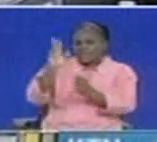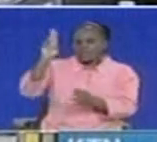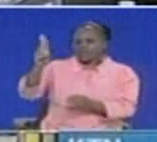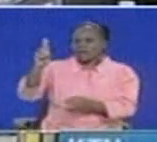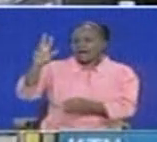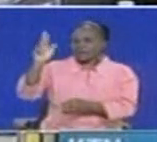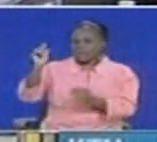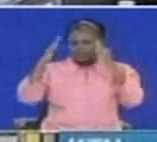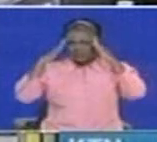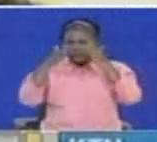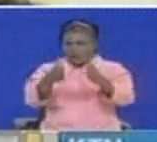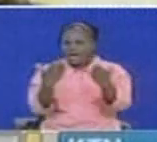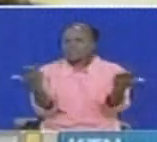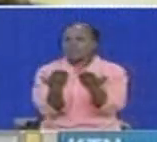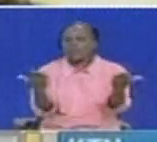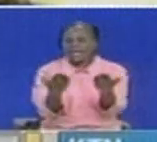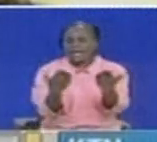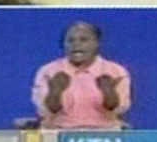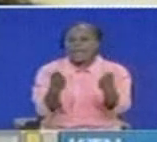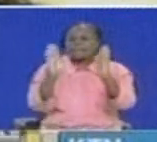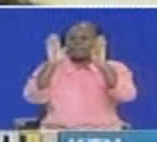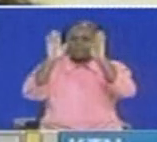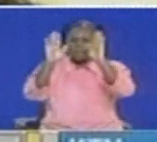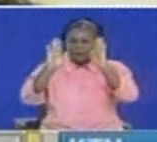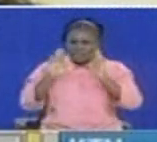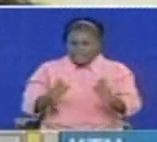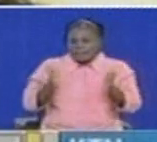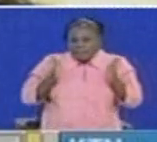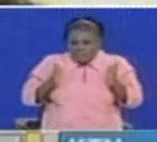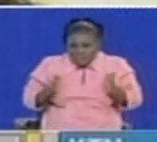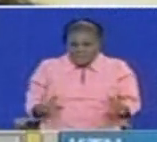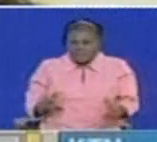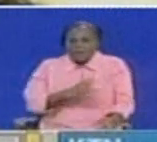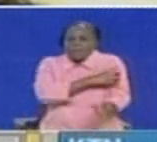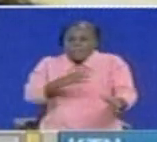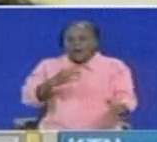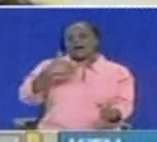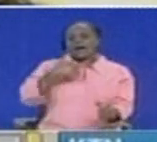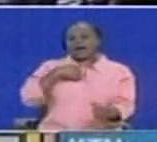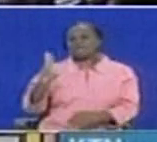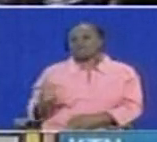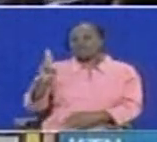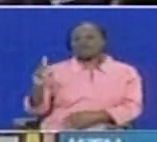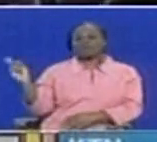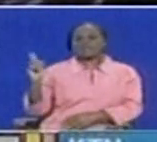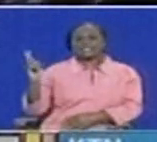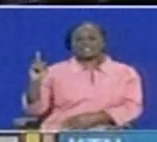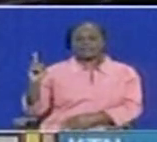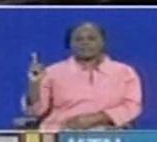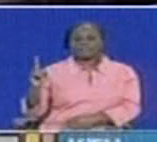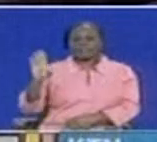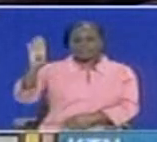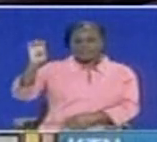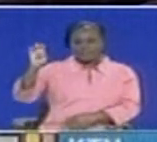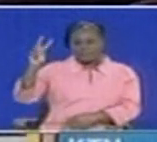puts the spotlight firmly on one of the most powerful figures in President Uhuru Kenyatta's cabinet. Ben